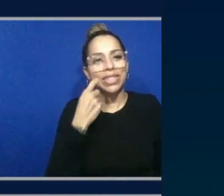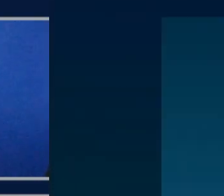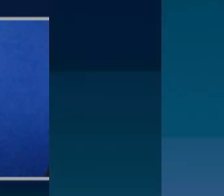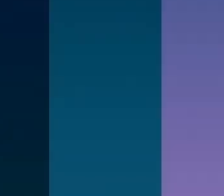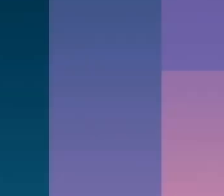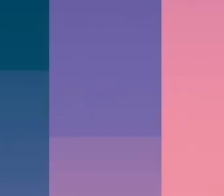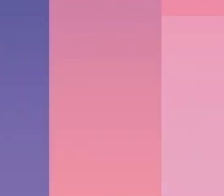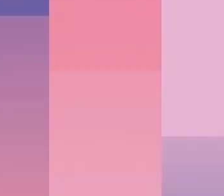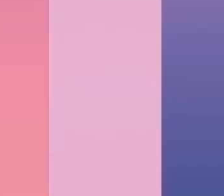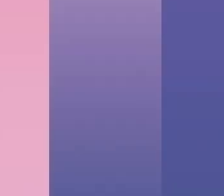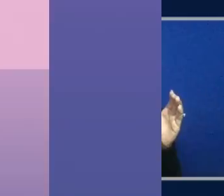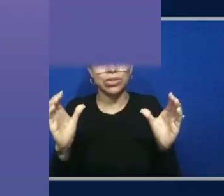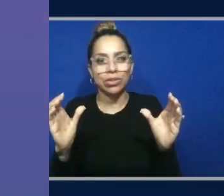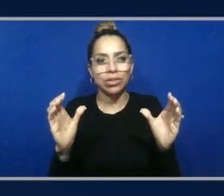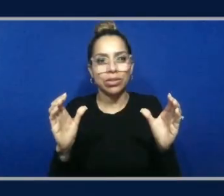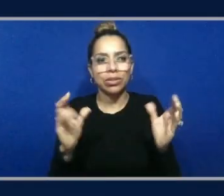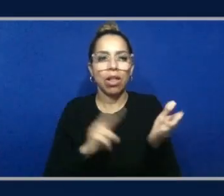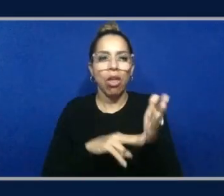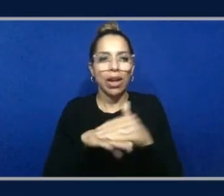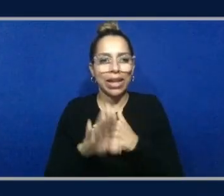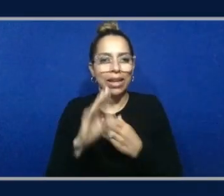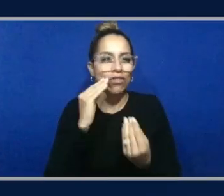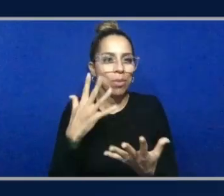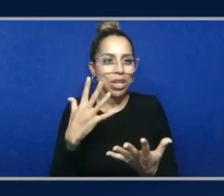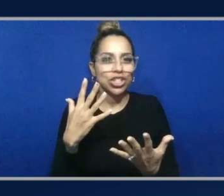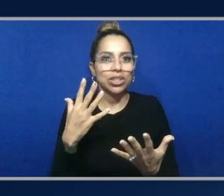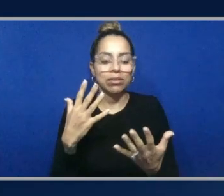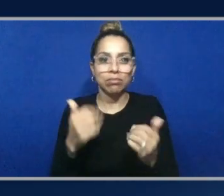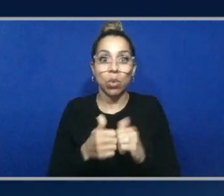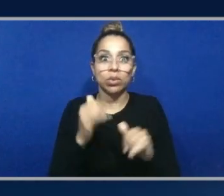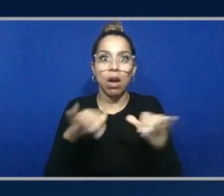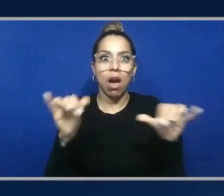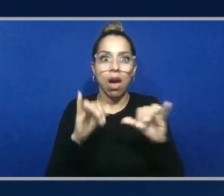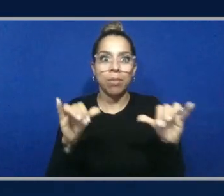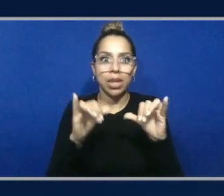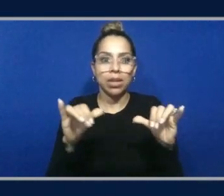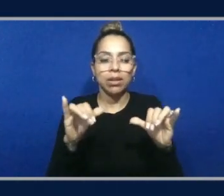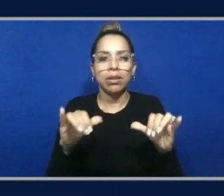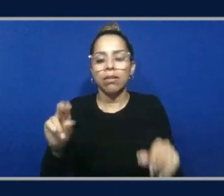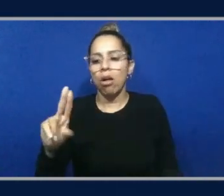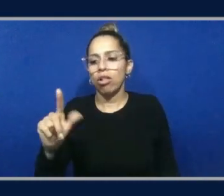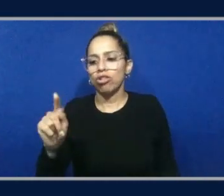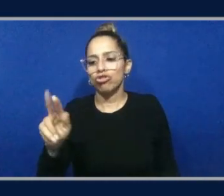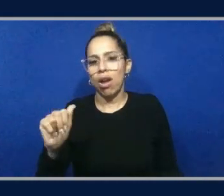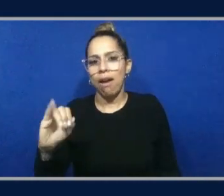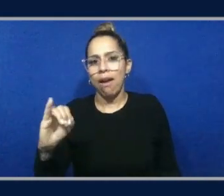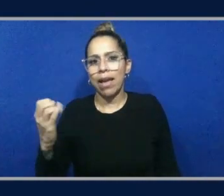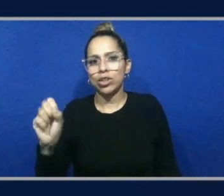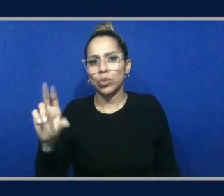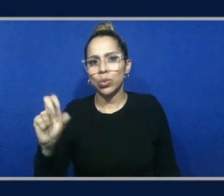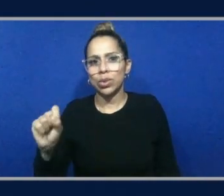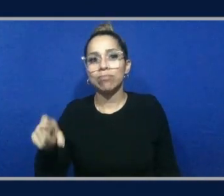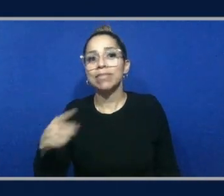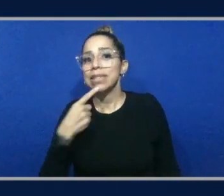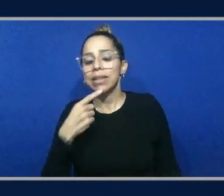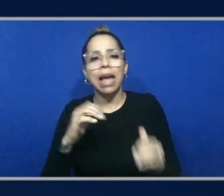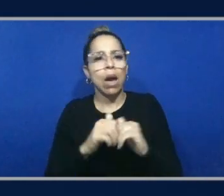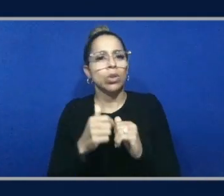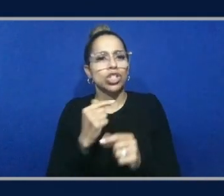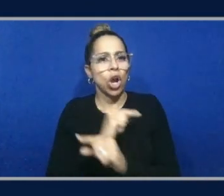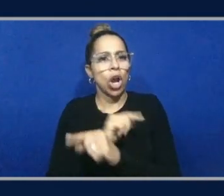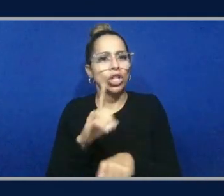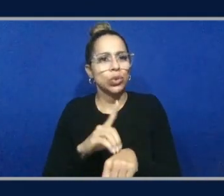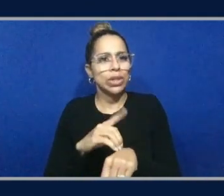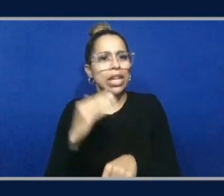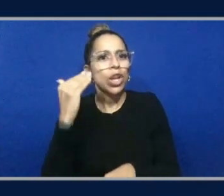common. Ultra Jesus says, how does GuardDuty know that credentials are compromised, and what are the patterns that